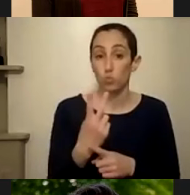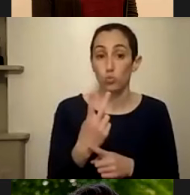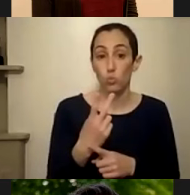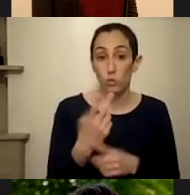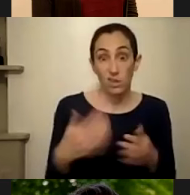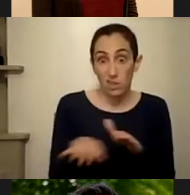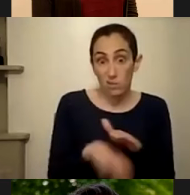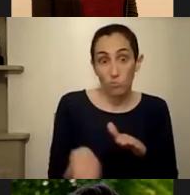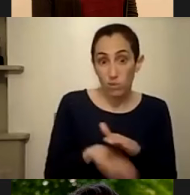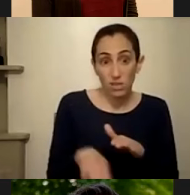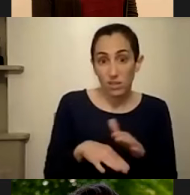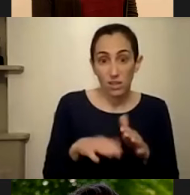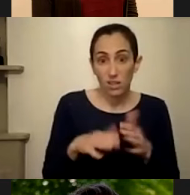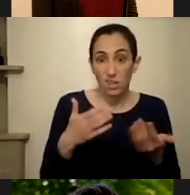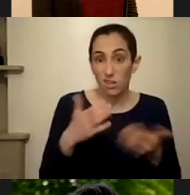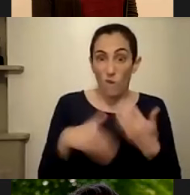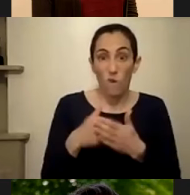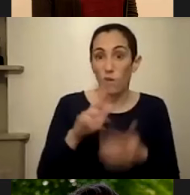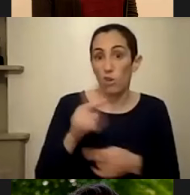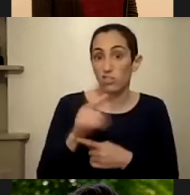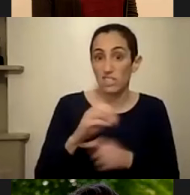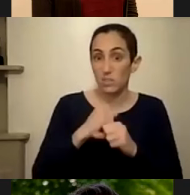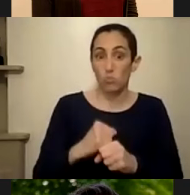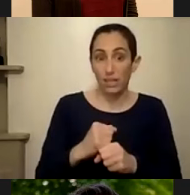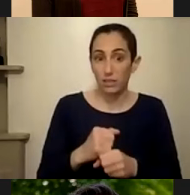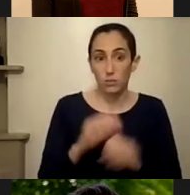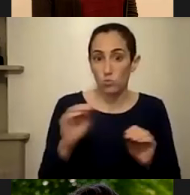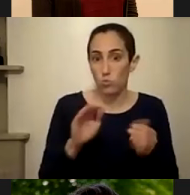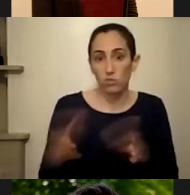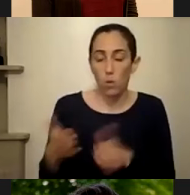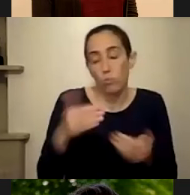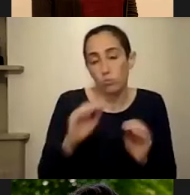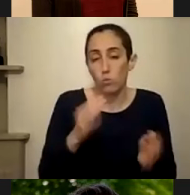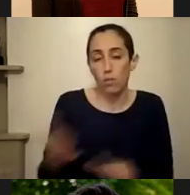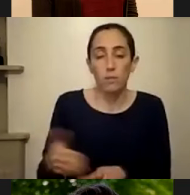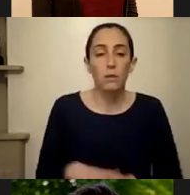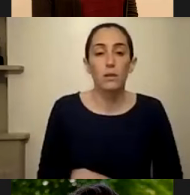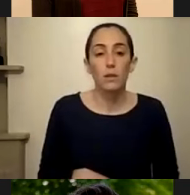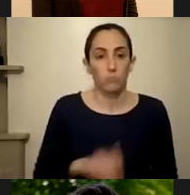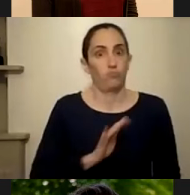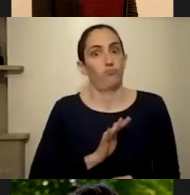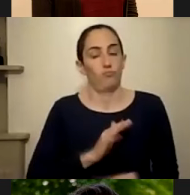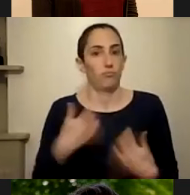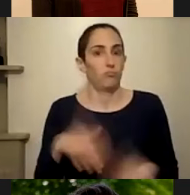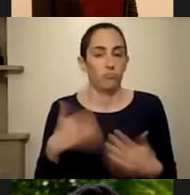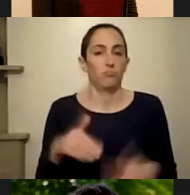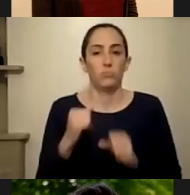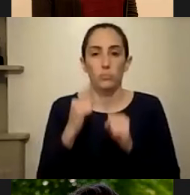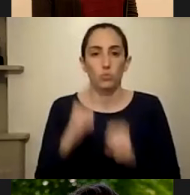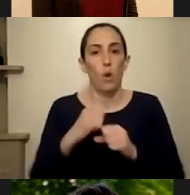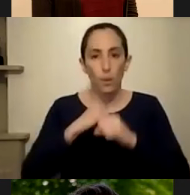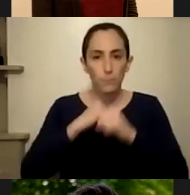basically nearly all RGCs are protected. So this is very, very strong protection.